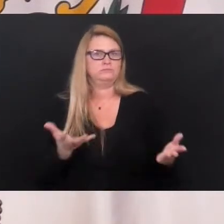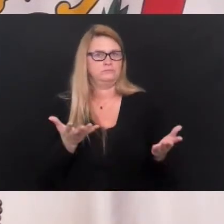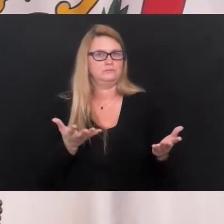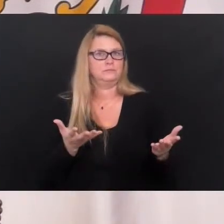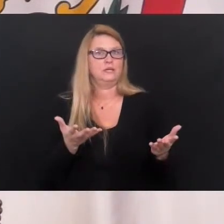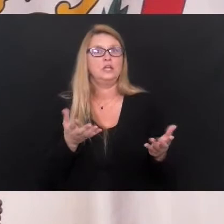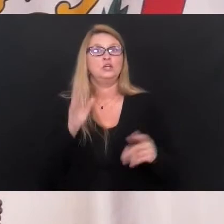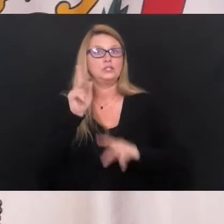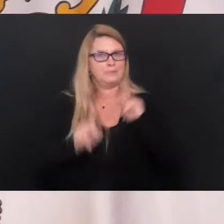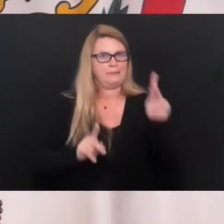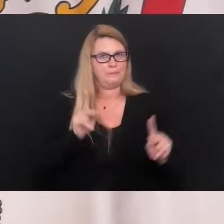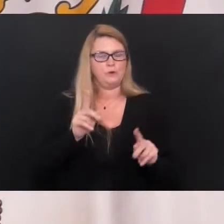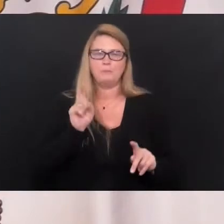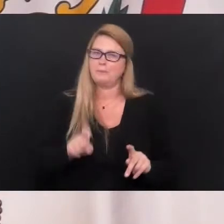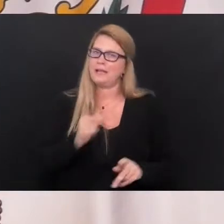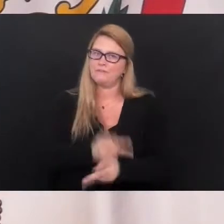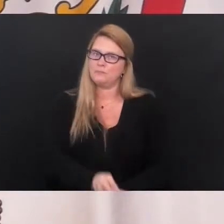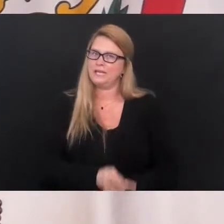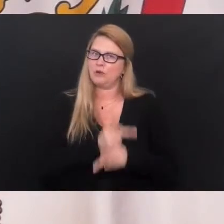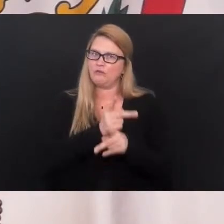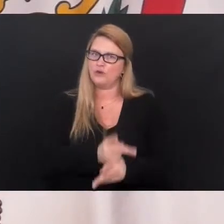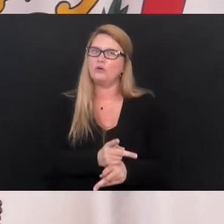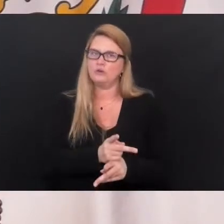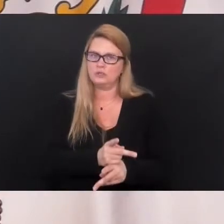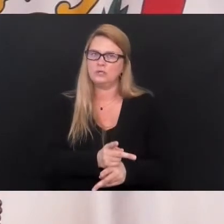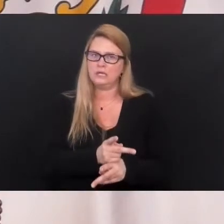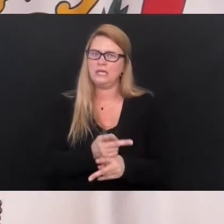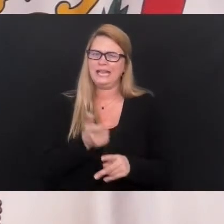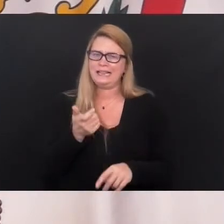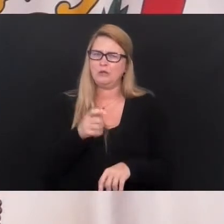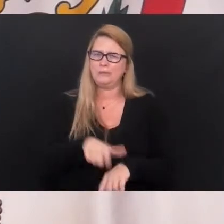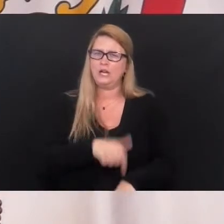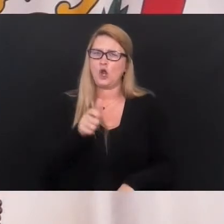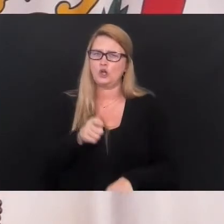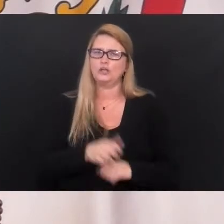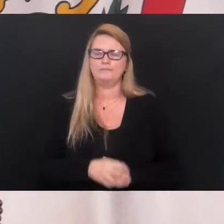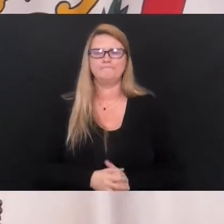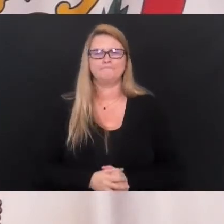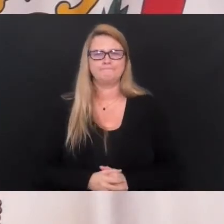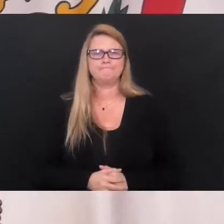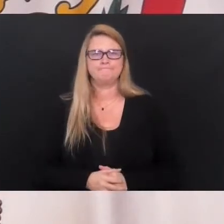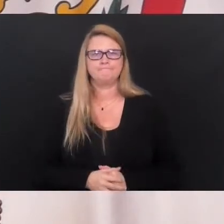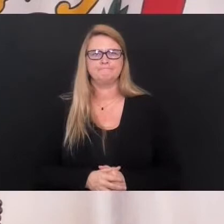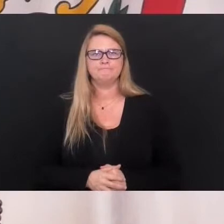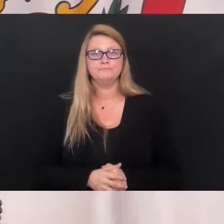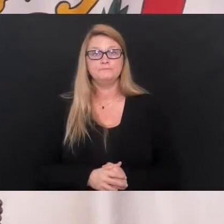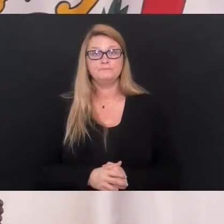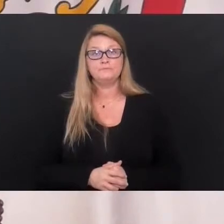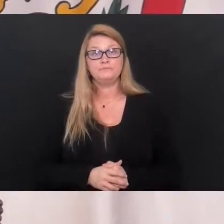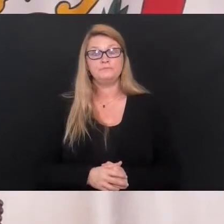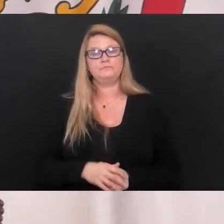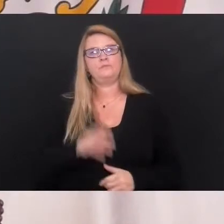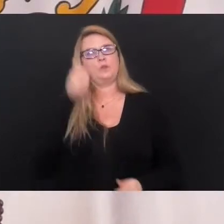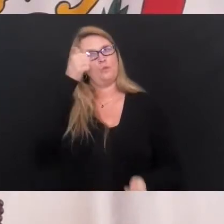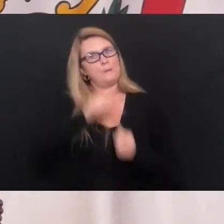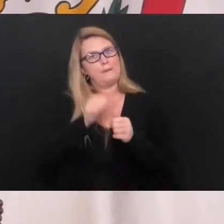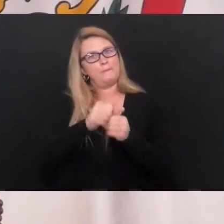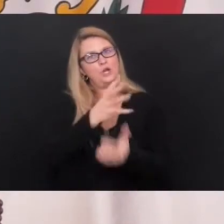got to be really careful. We've got to be careful for just a little while longer. Last thing I got is give